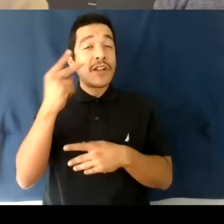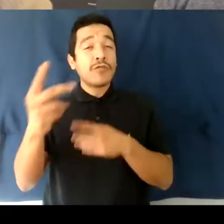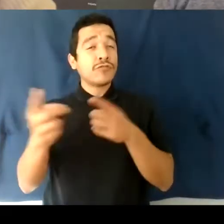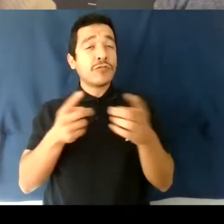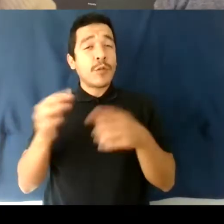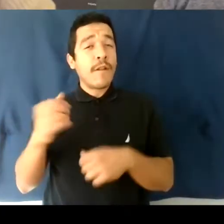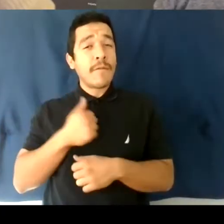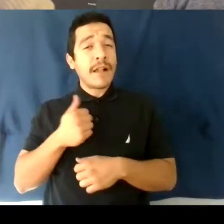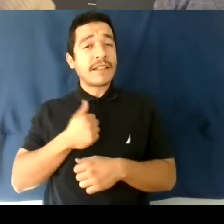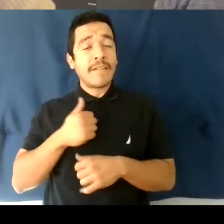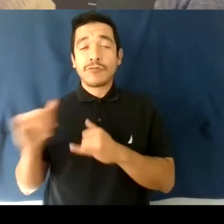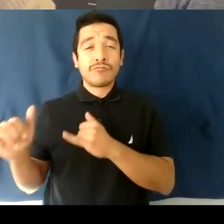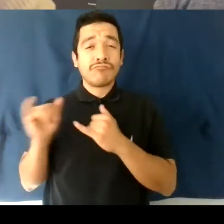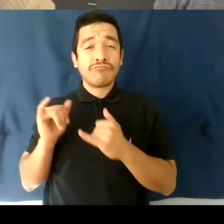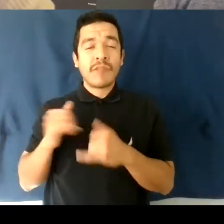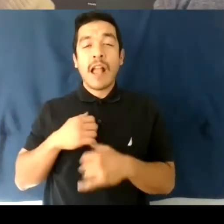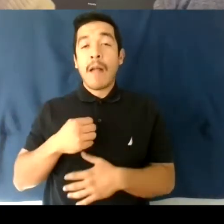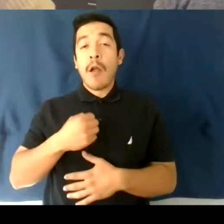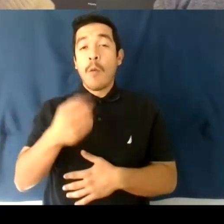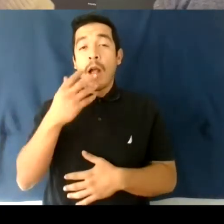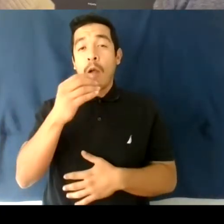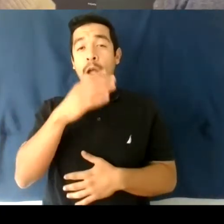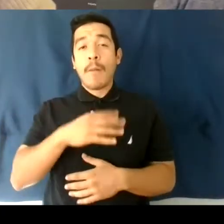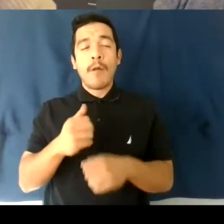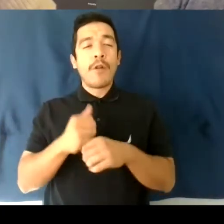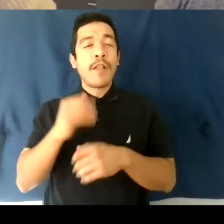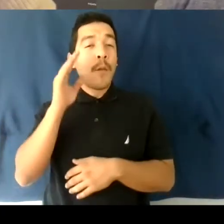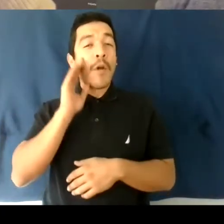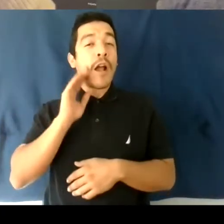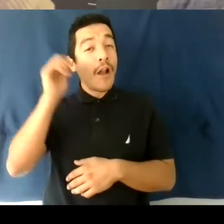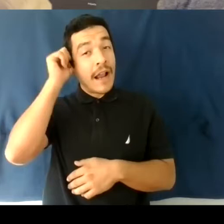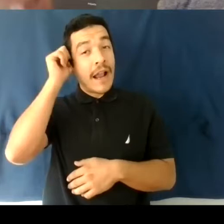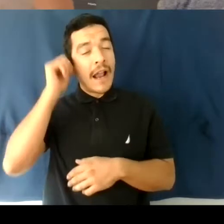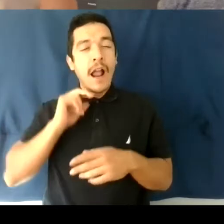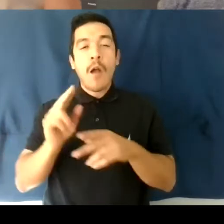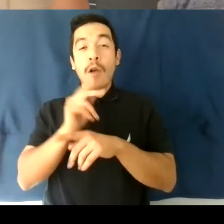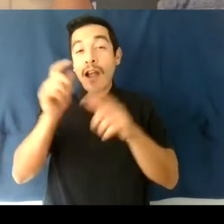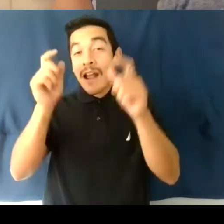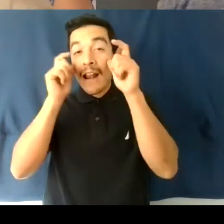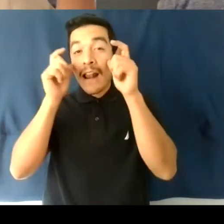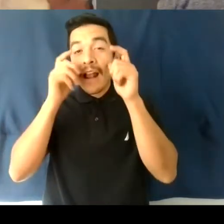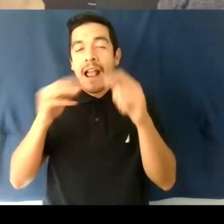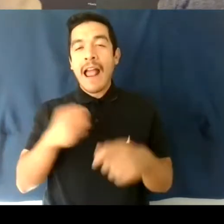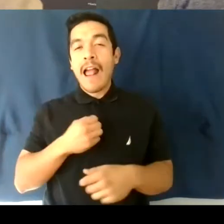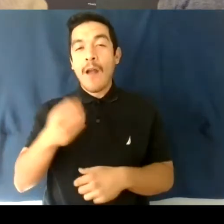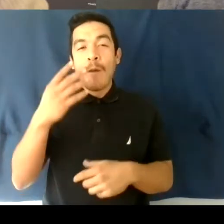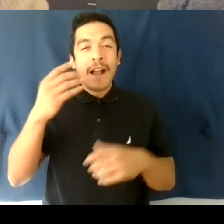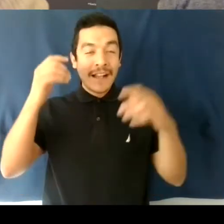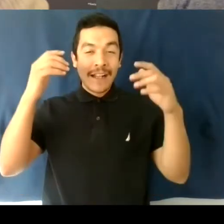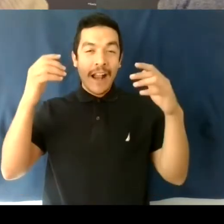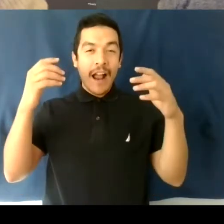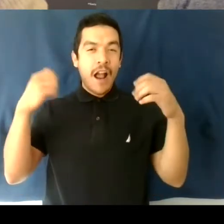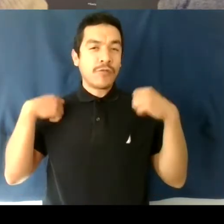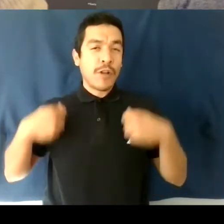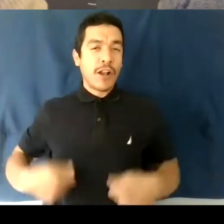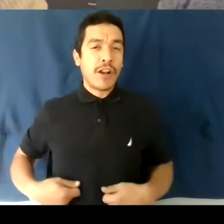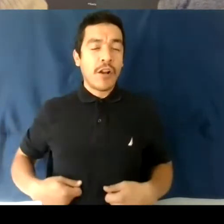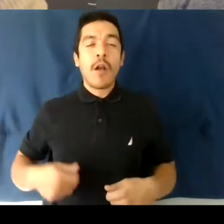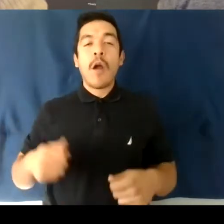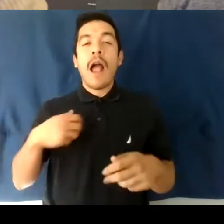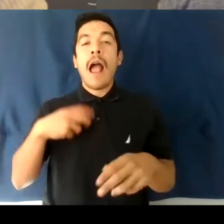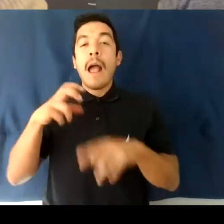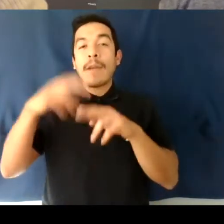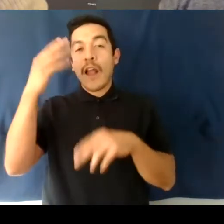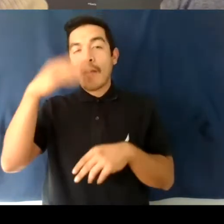of myself as well. I'm a white woman with brown hair. I'm wearing glasses and a white sweater. And I'm sitting in front of a